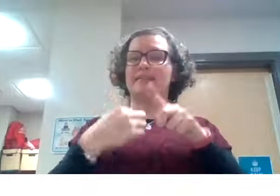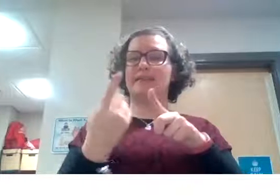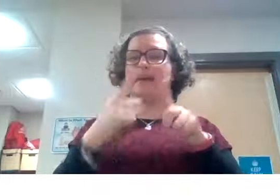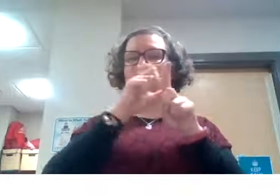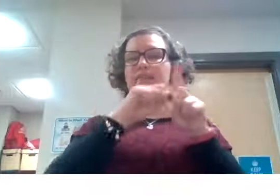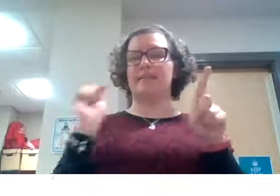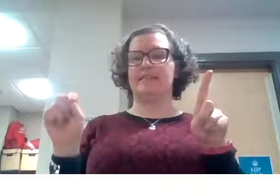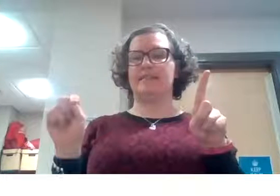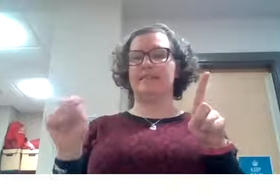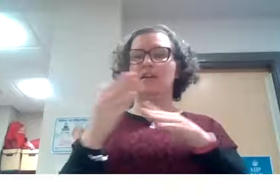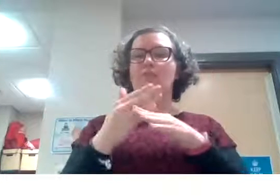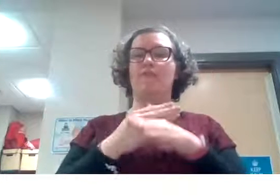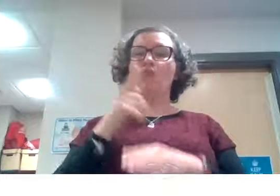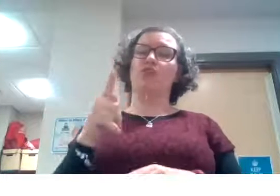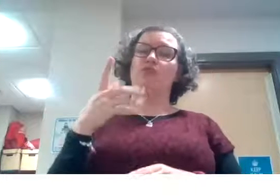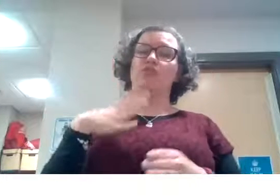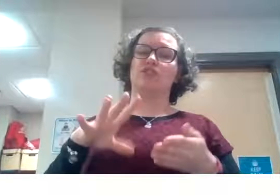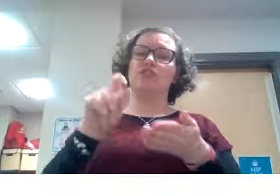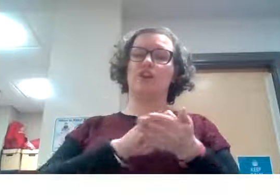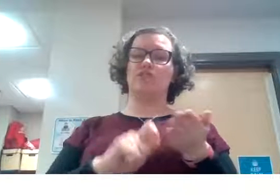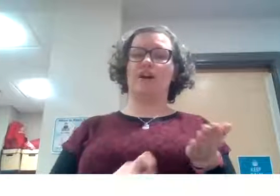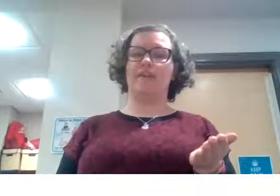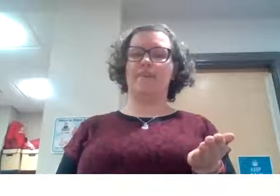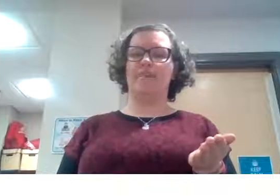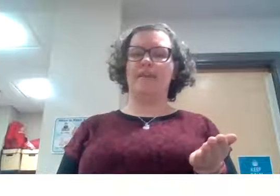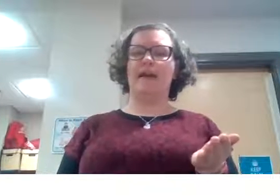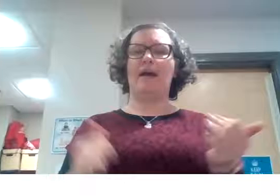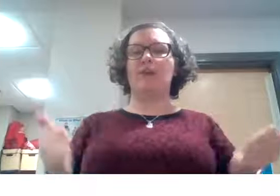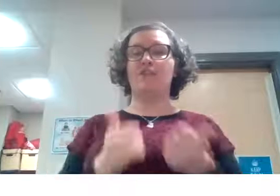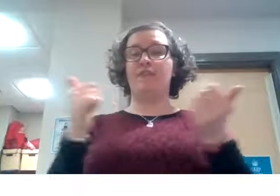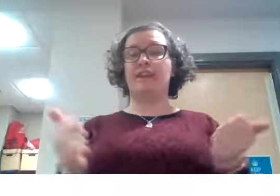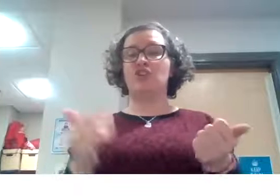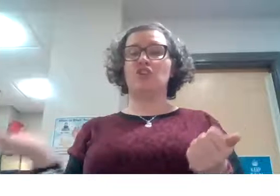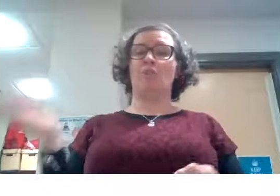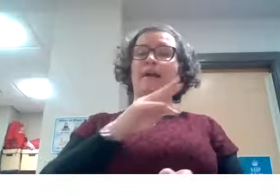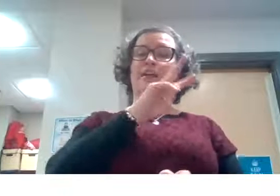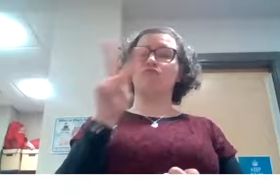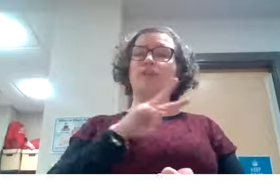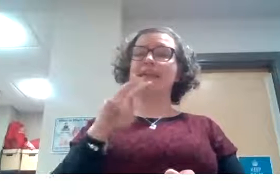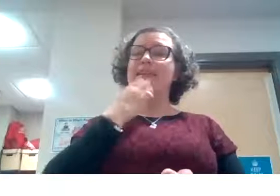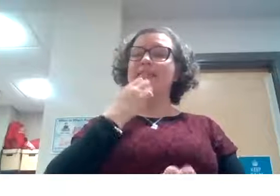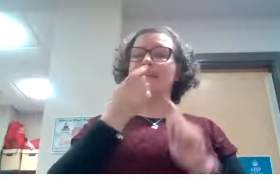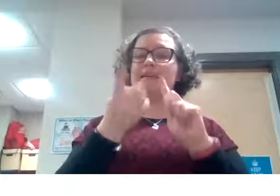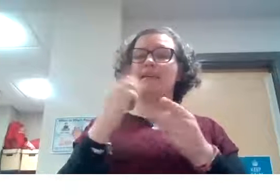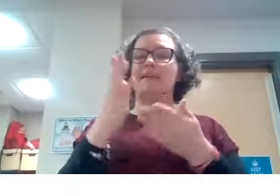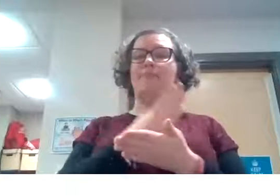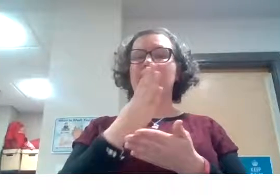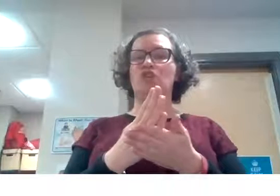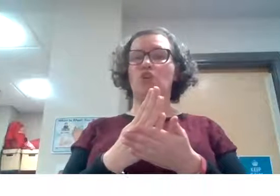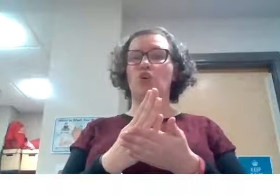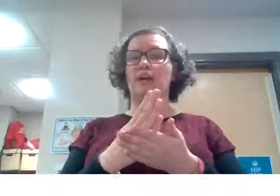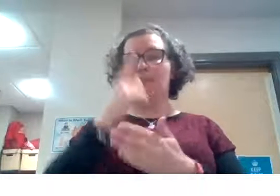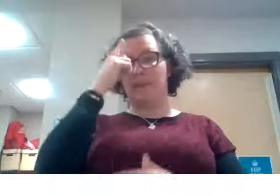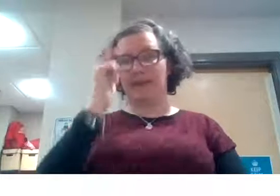your answers and your sentences before you want to start to write them. And when you've finished, go back and read the answers,